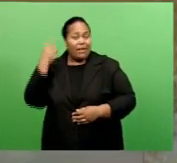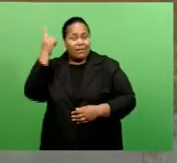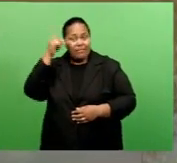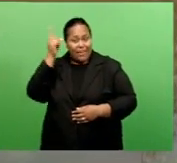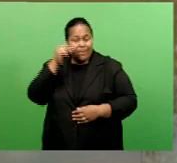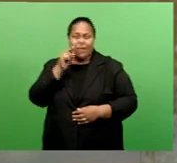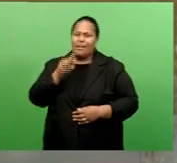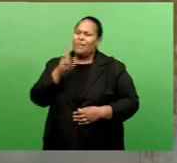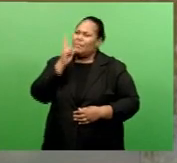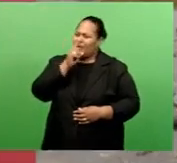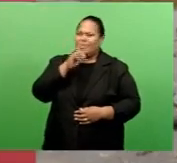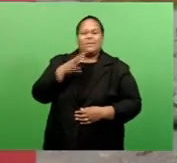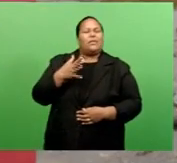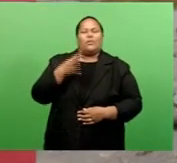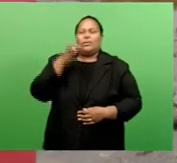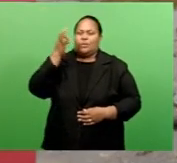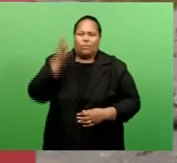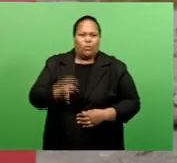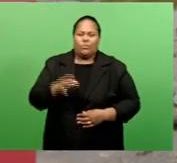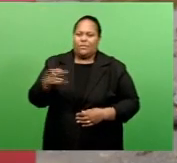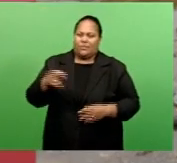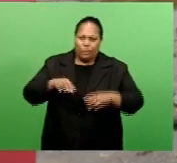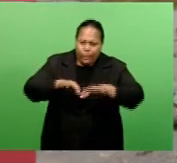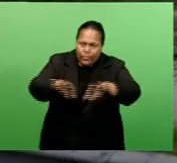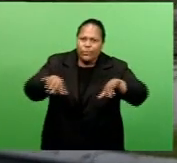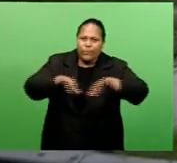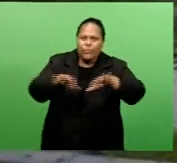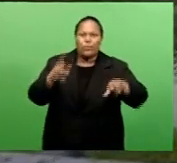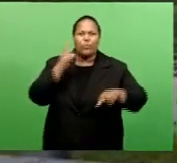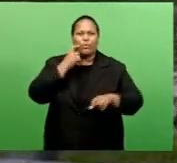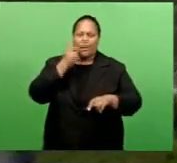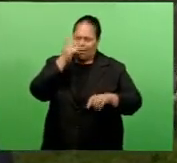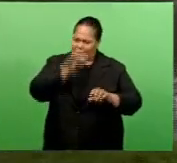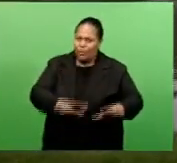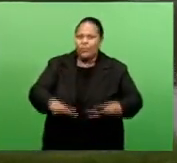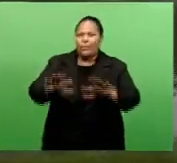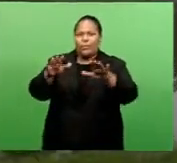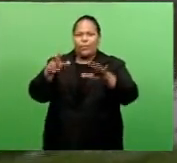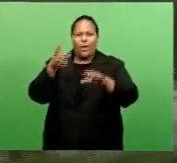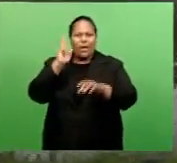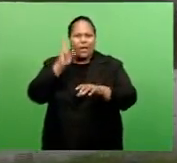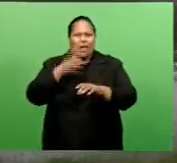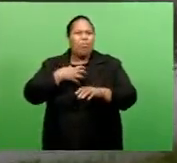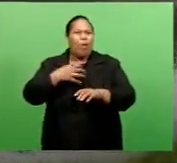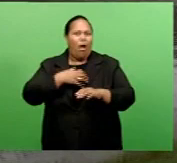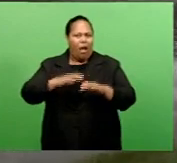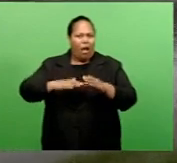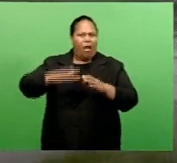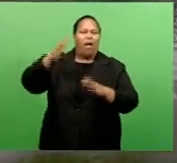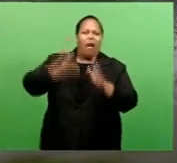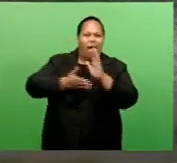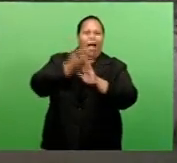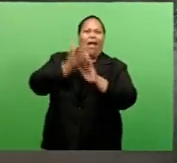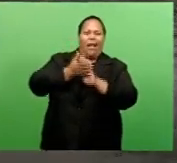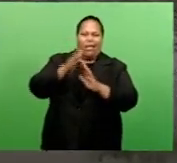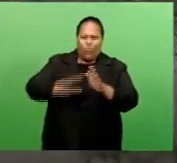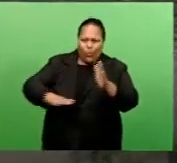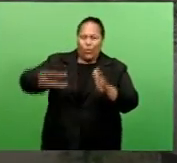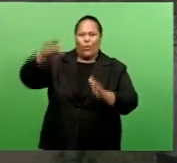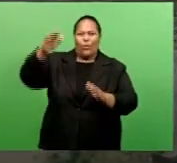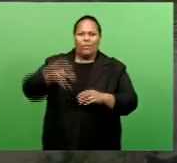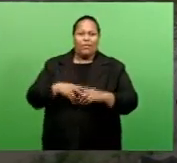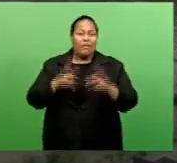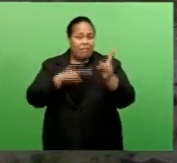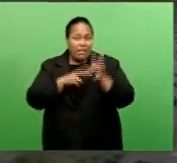wading into flooded waters as it might rise again tonight. Tumbui Tamana says villagers first moved to the community hall